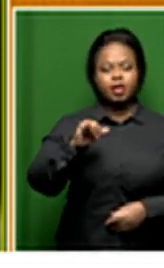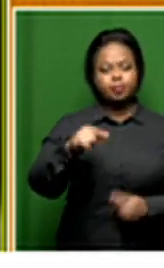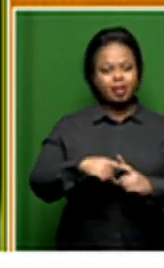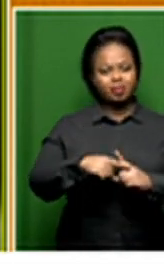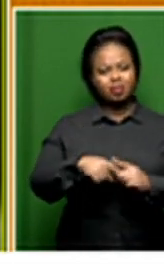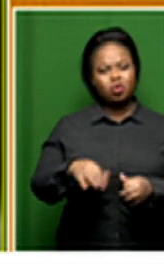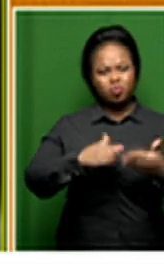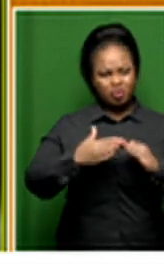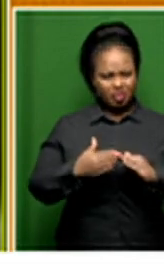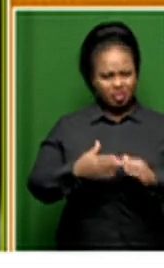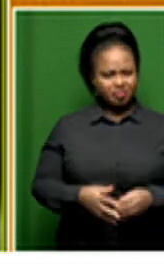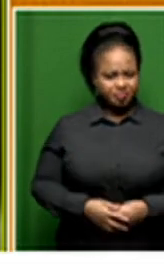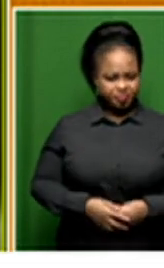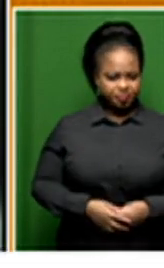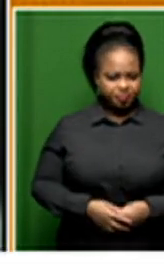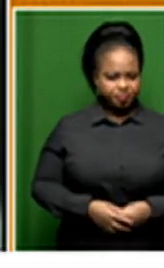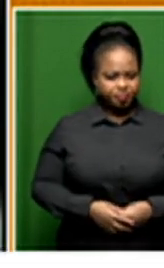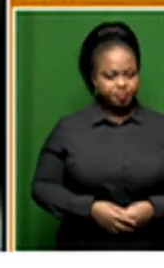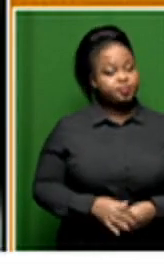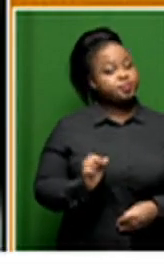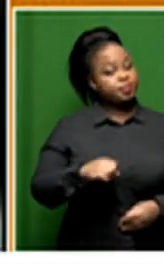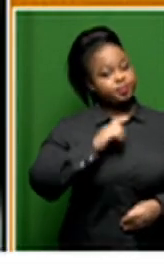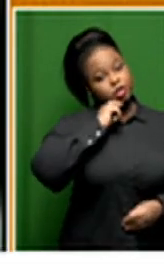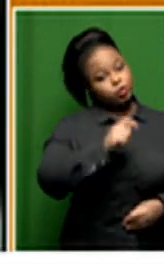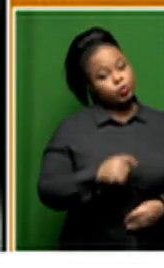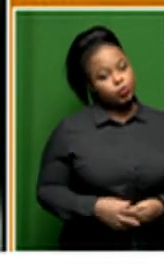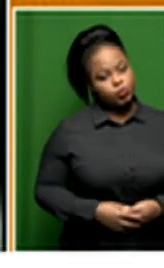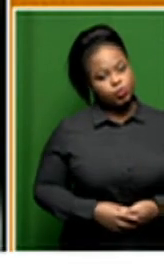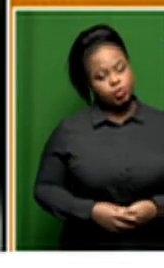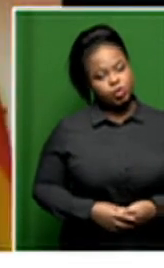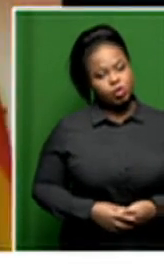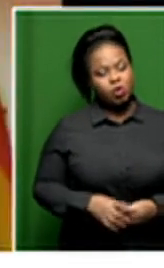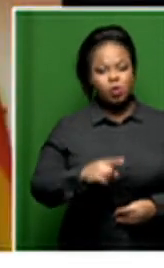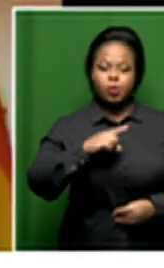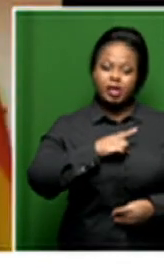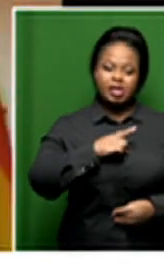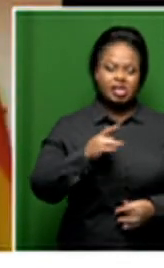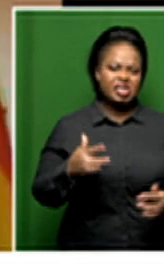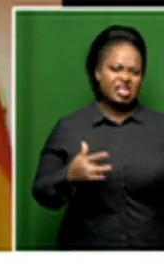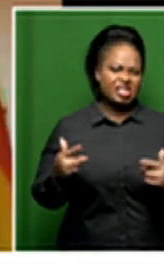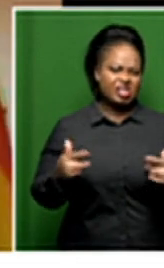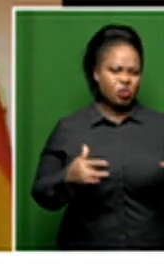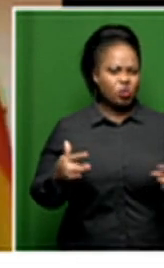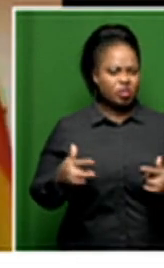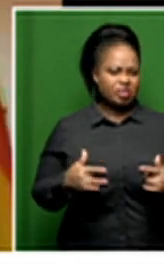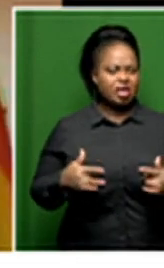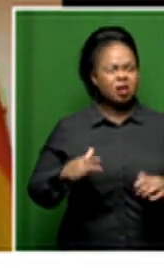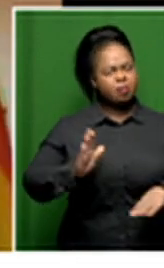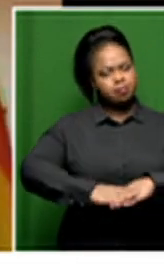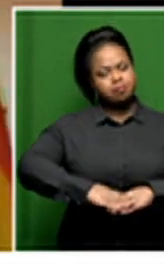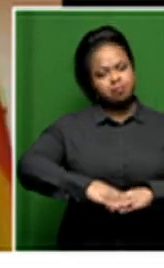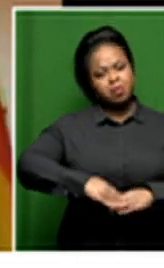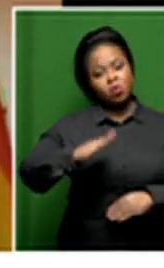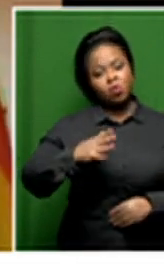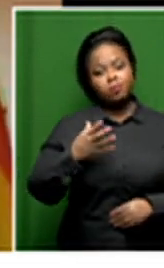community. No, indeed, Leanne. Look, there's really quite a concerning rise now.